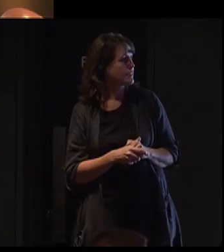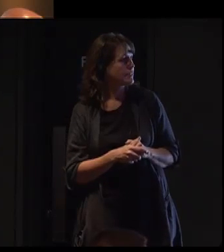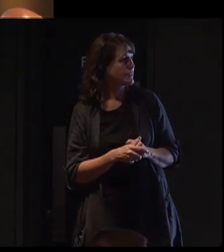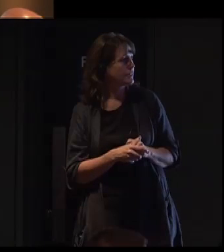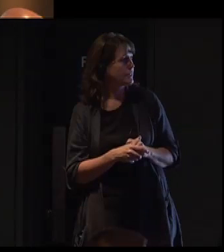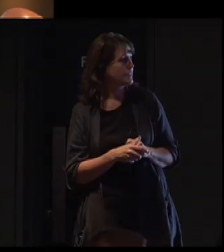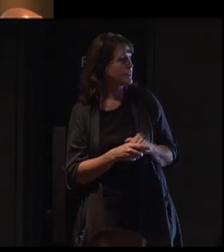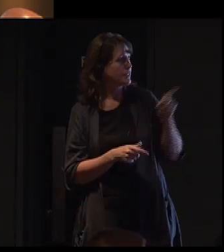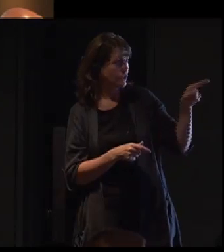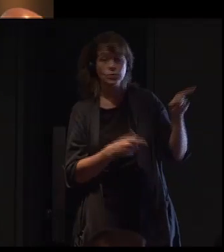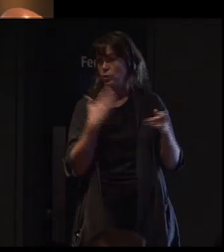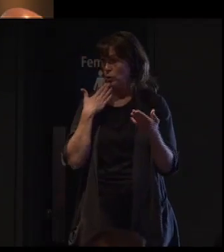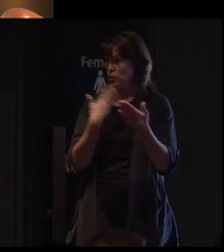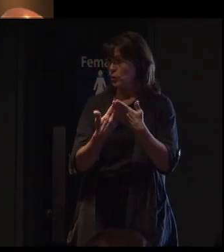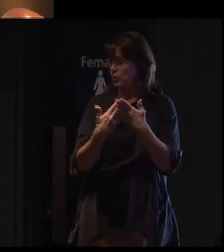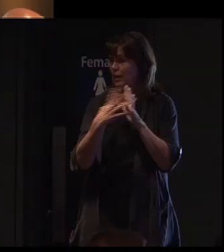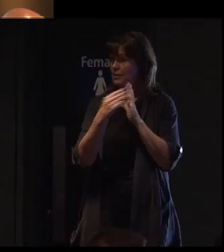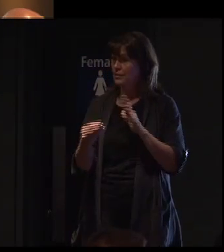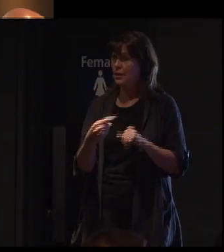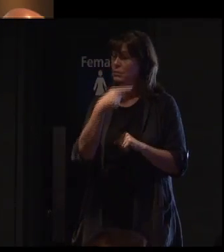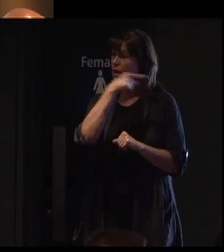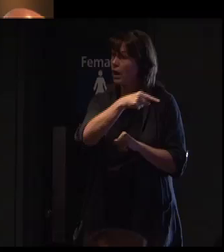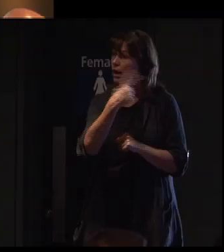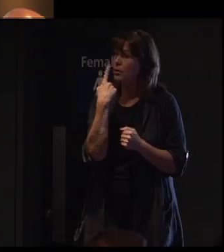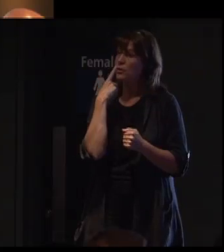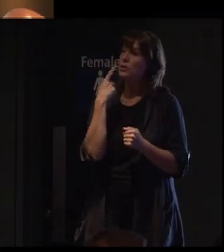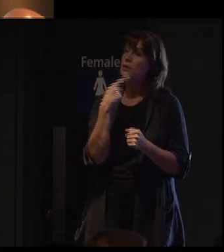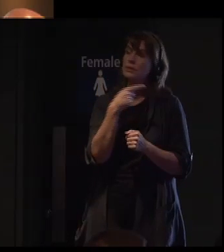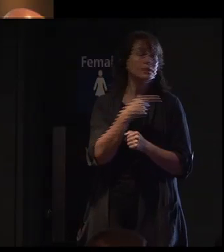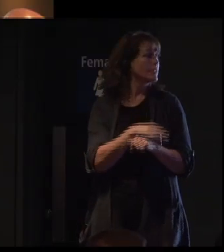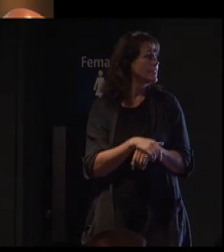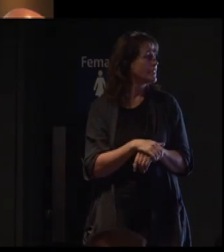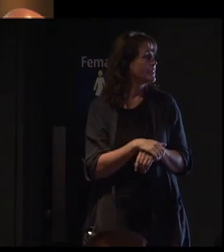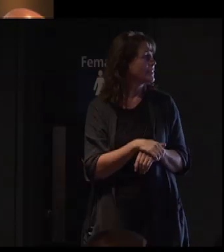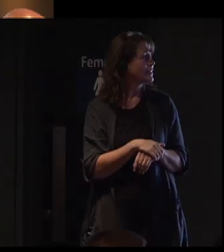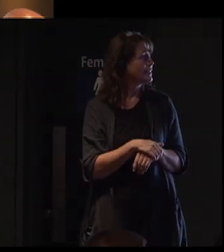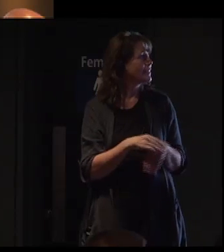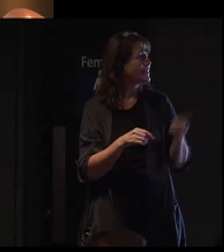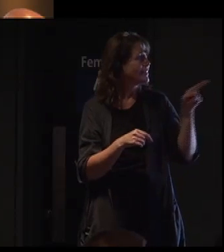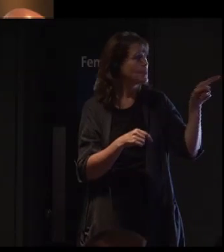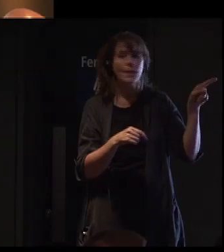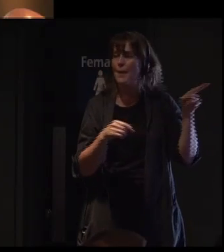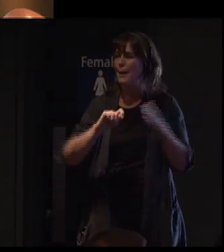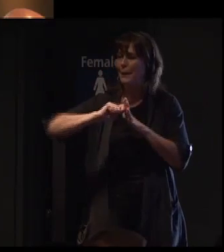It's actually a good example in this case. I'm not sure whether it was from the survey, this picture, because it looks like the Milton Keynes Stadium to